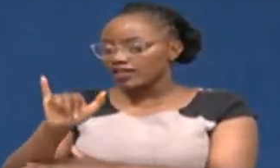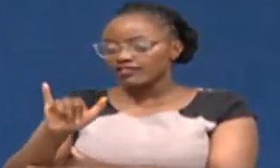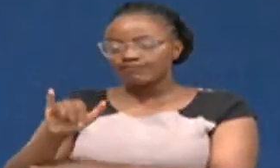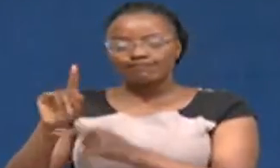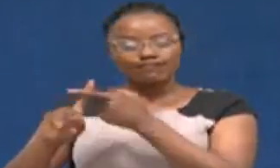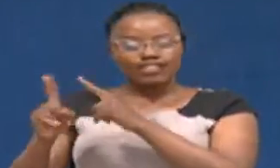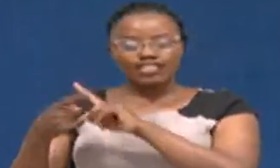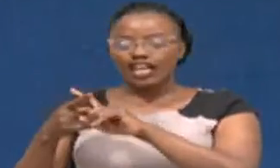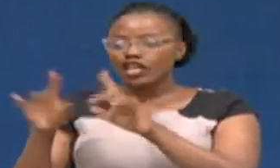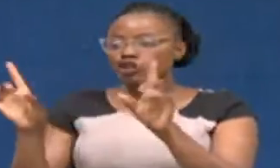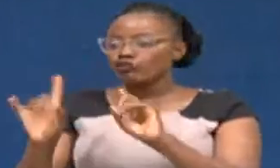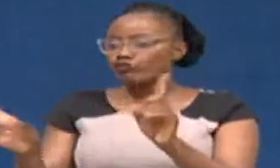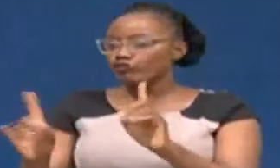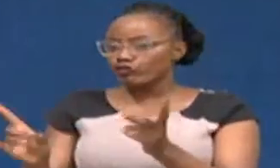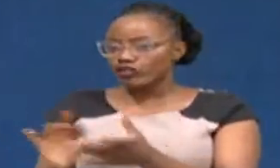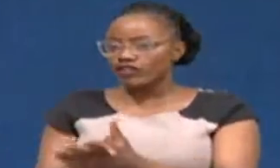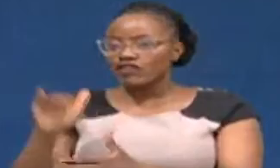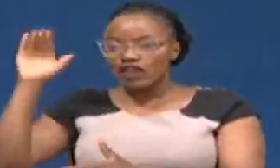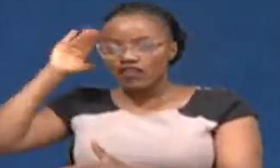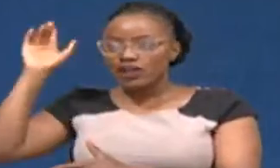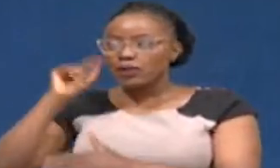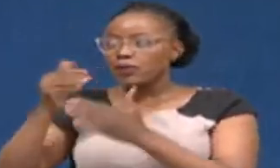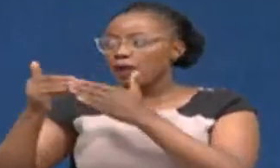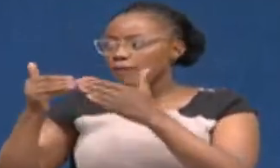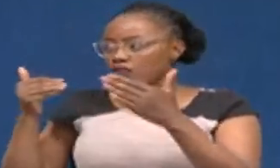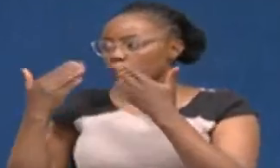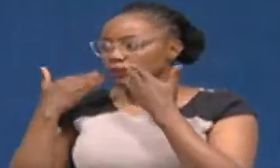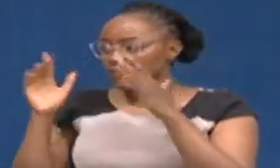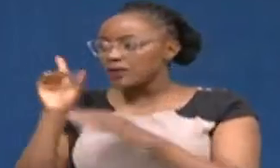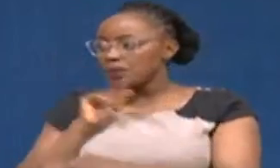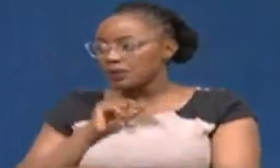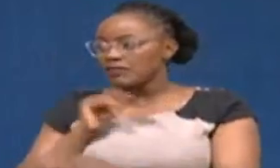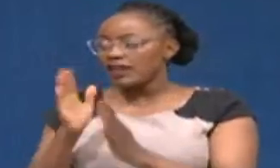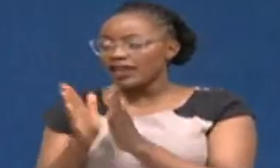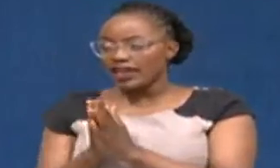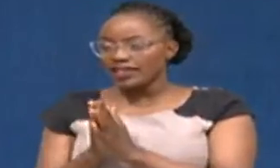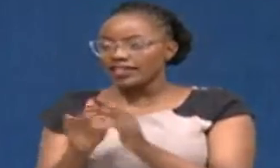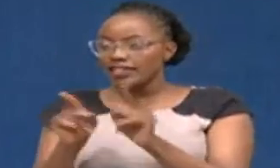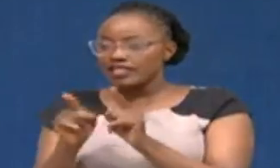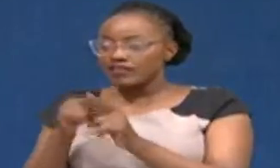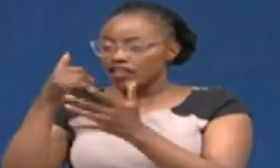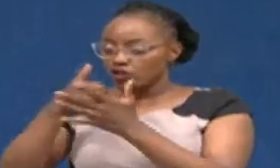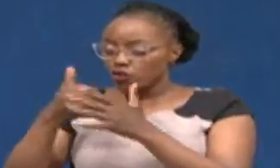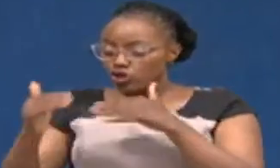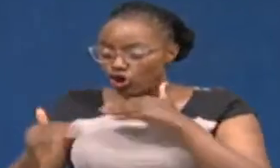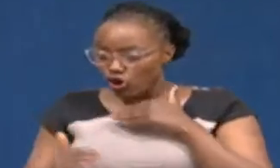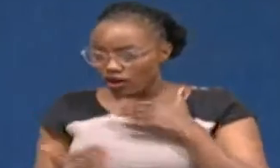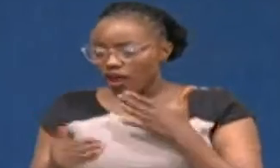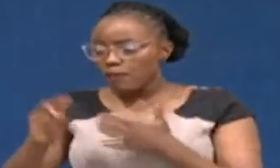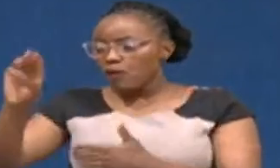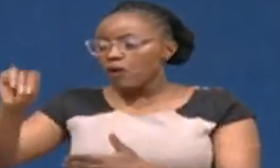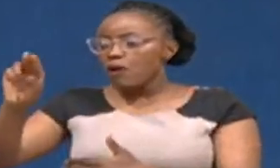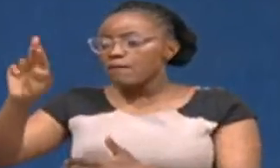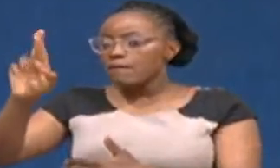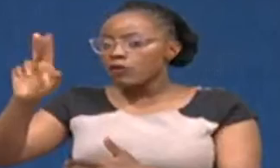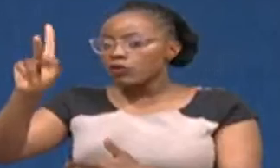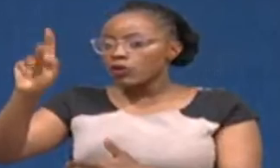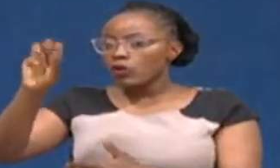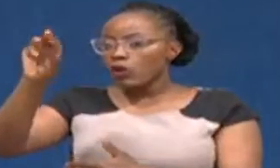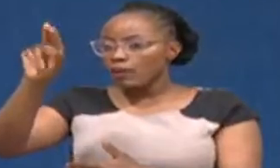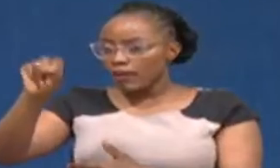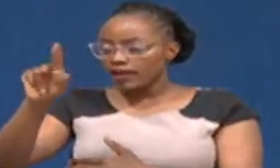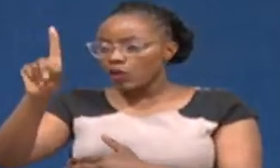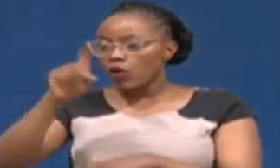standards. I've heard this before, and including Honorable Mokomen had actually